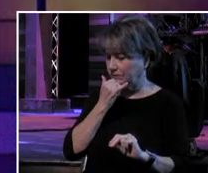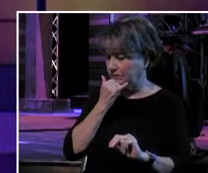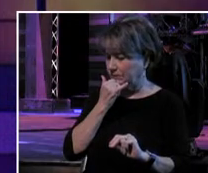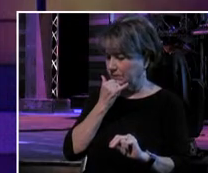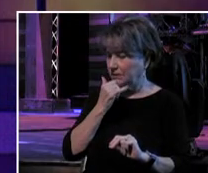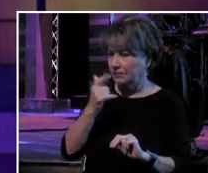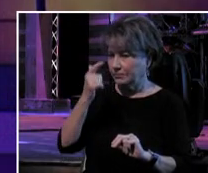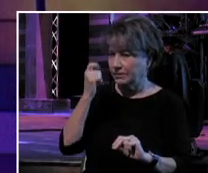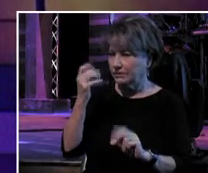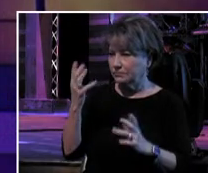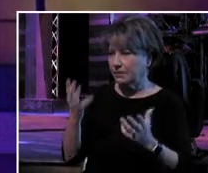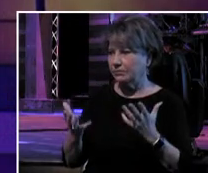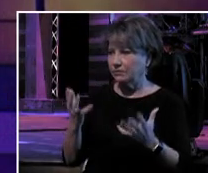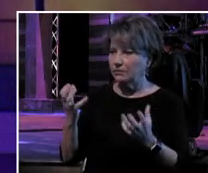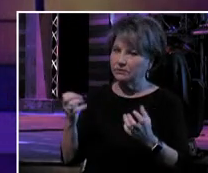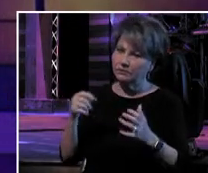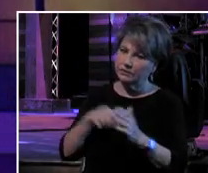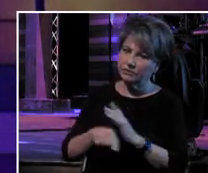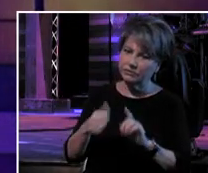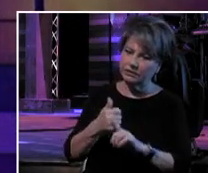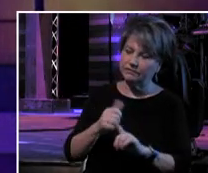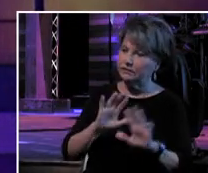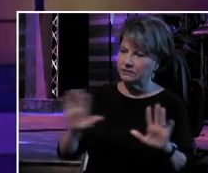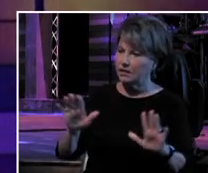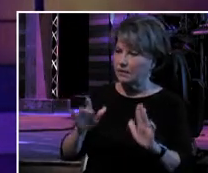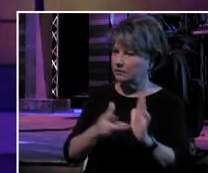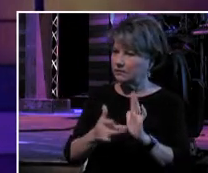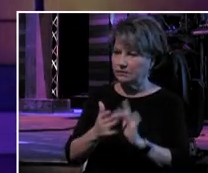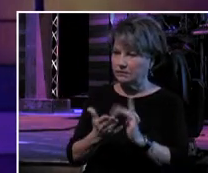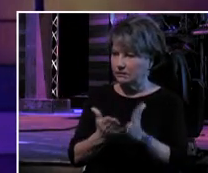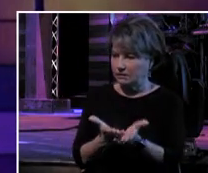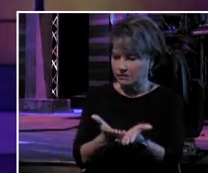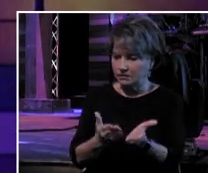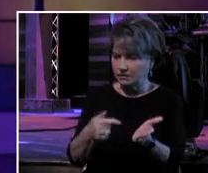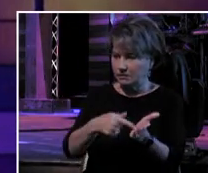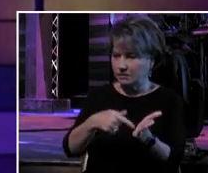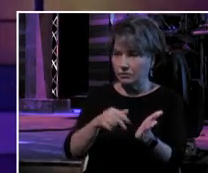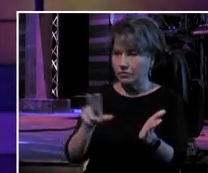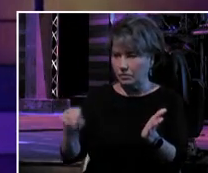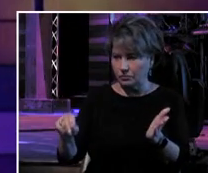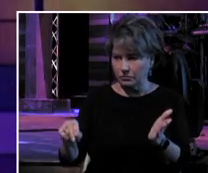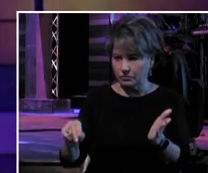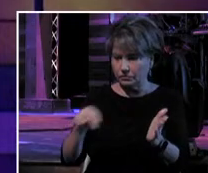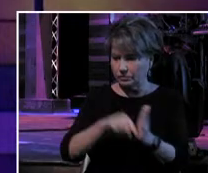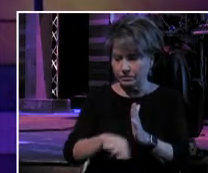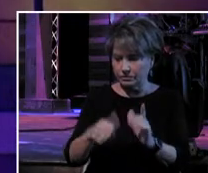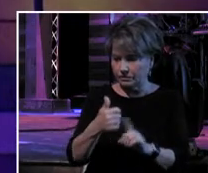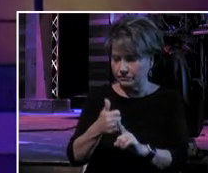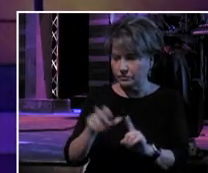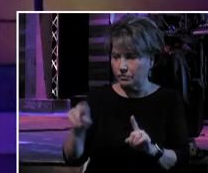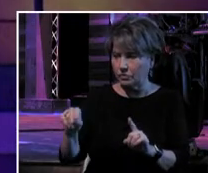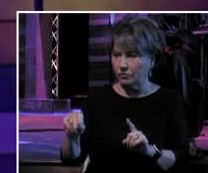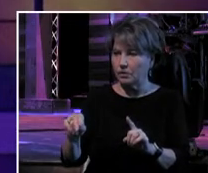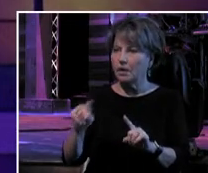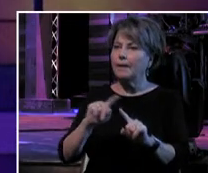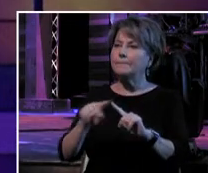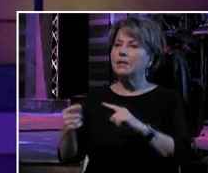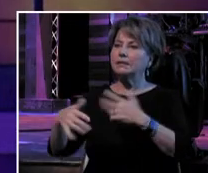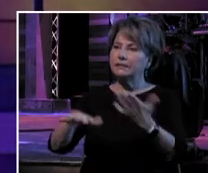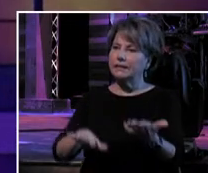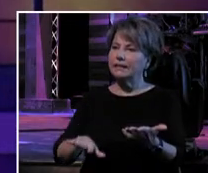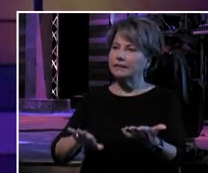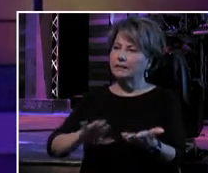your life. And that's not a biblical concept. You have been made for a purpose. Every one of you is priceless and eternal in the eyes of